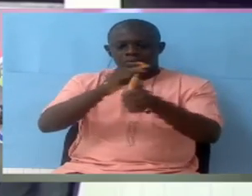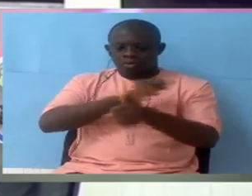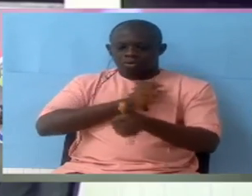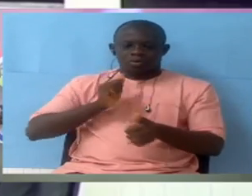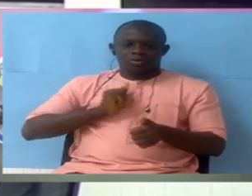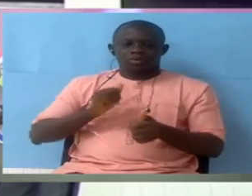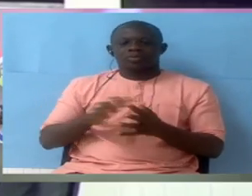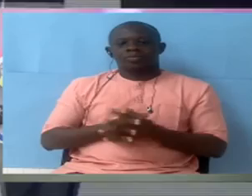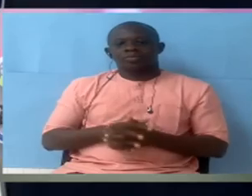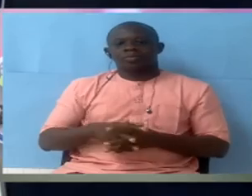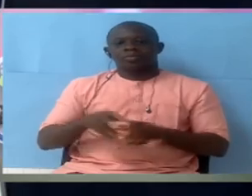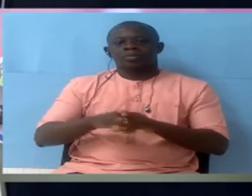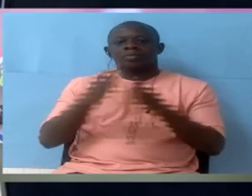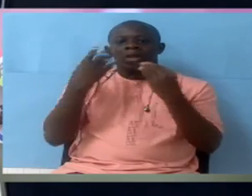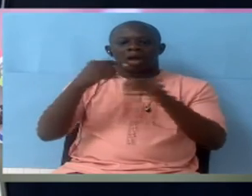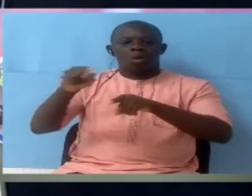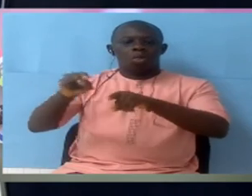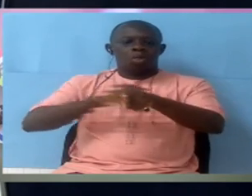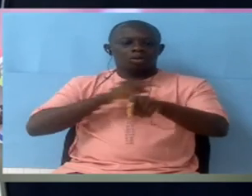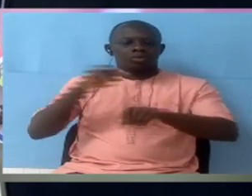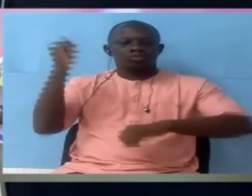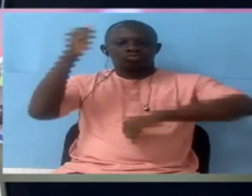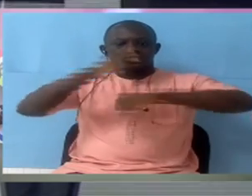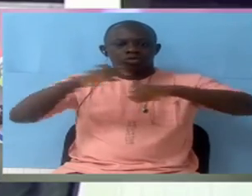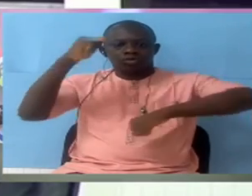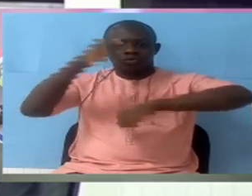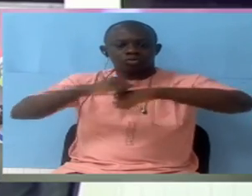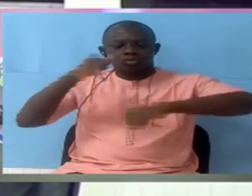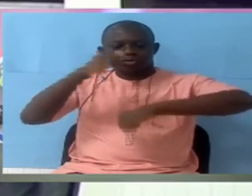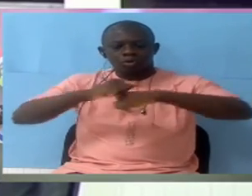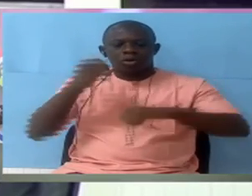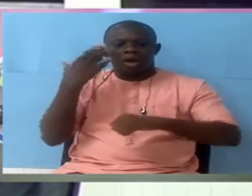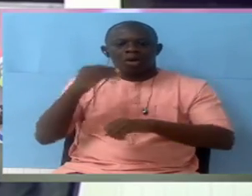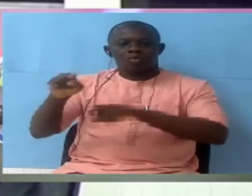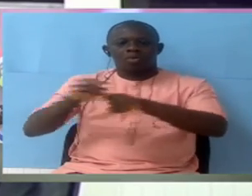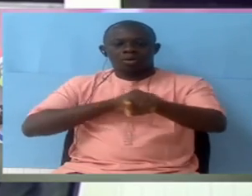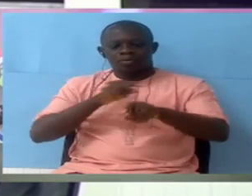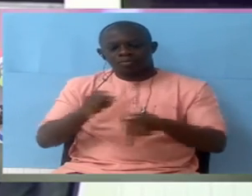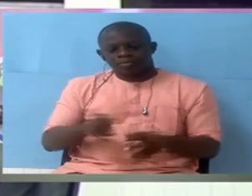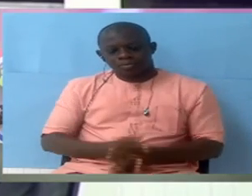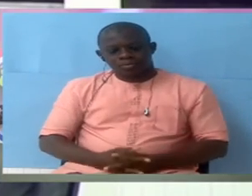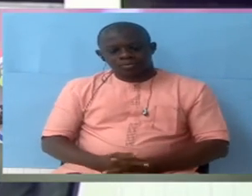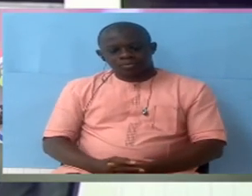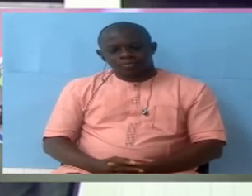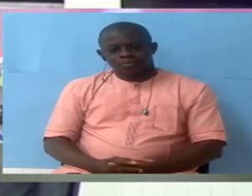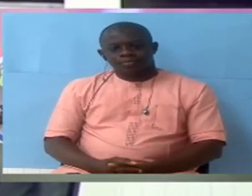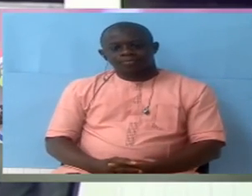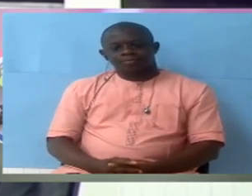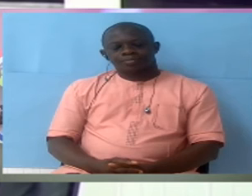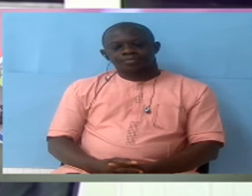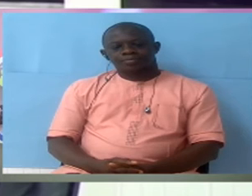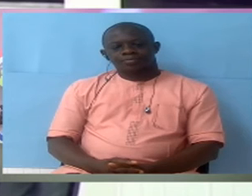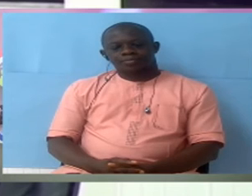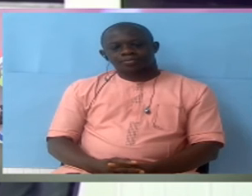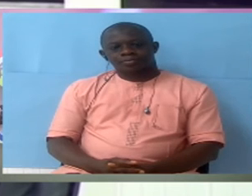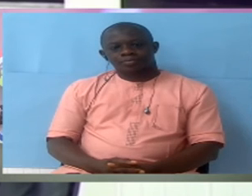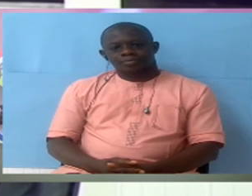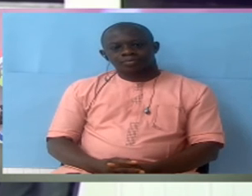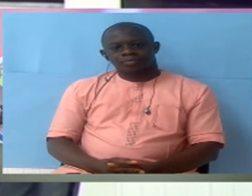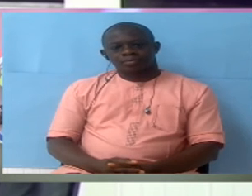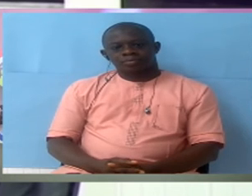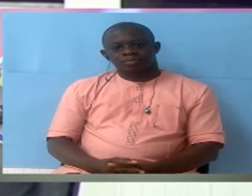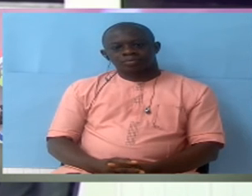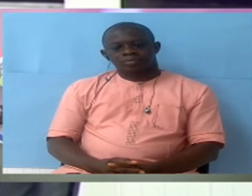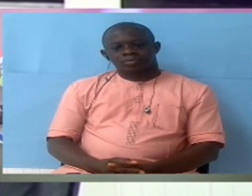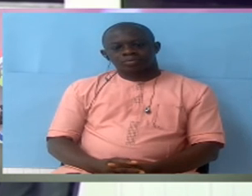How long did this torture last? Biñ la metital nonu ñaata waxtu la jël? It went up